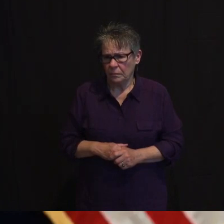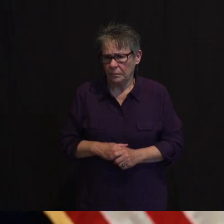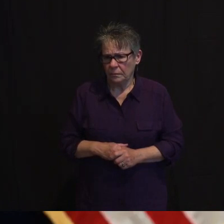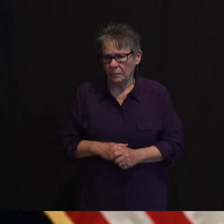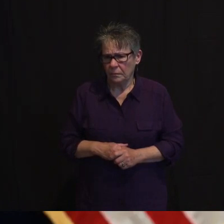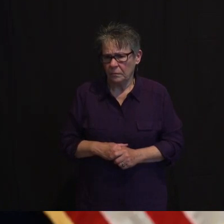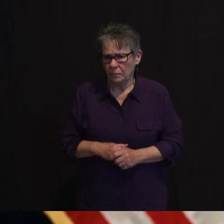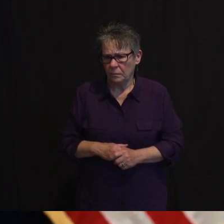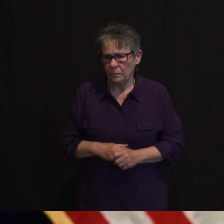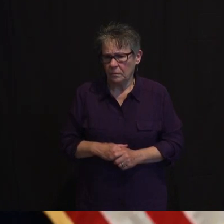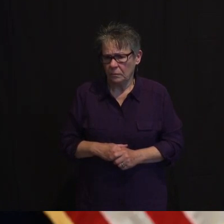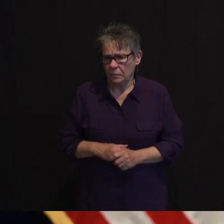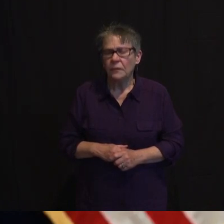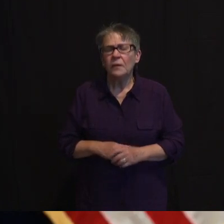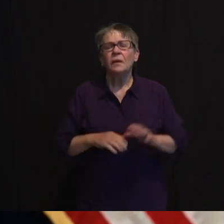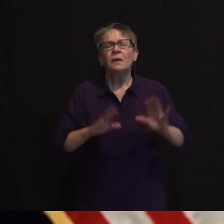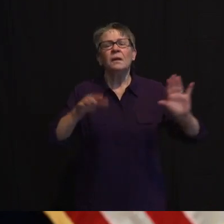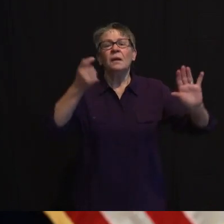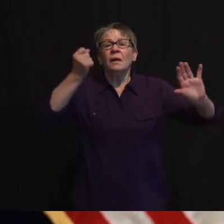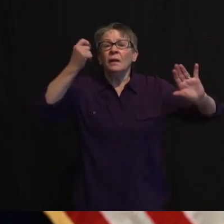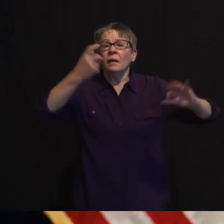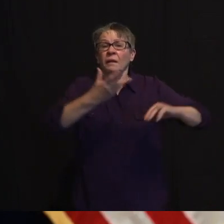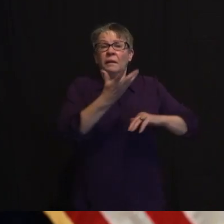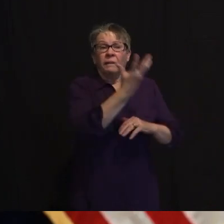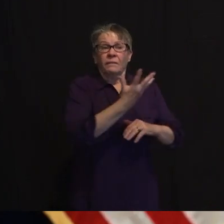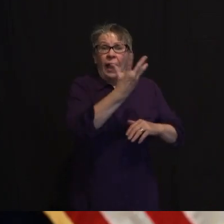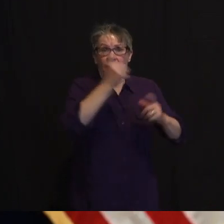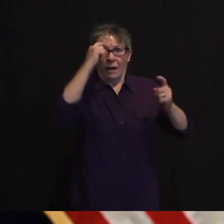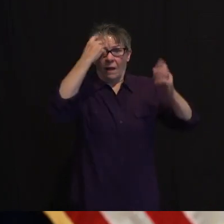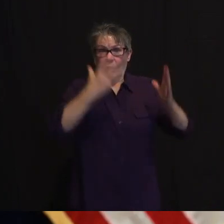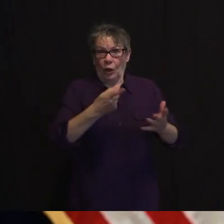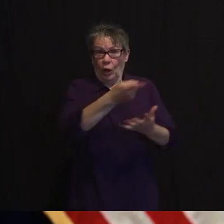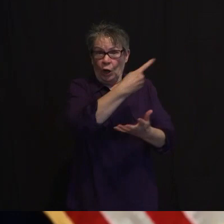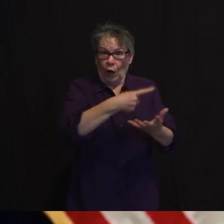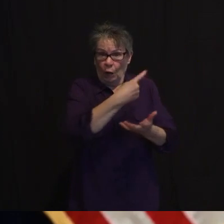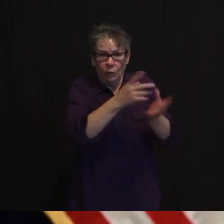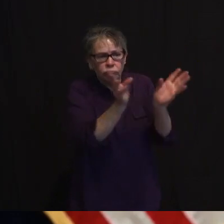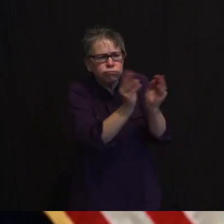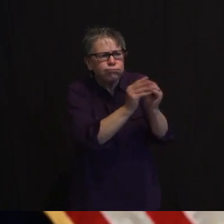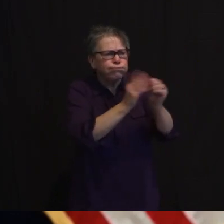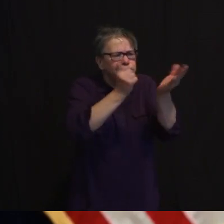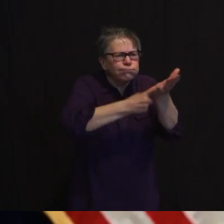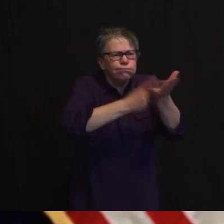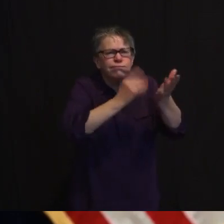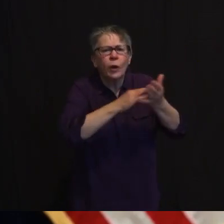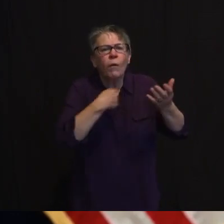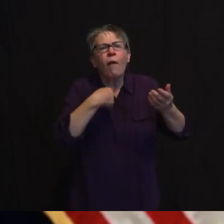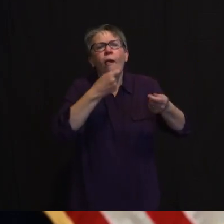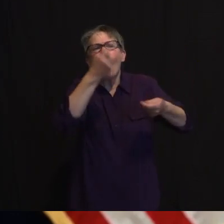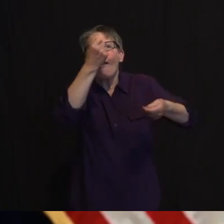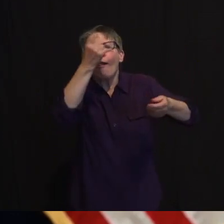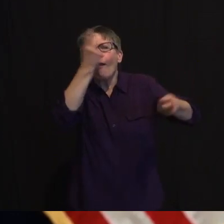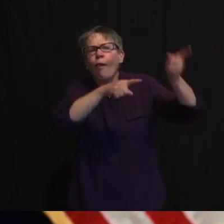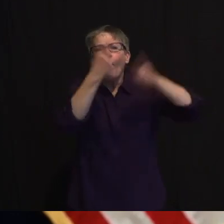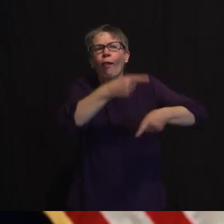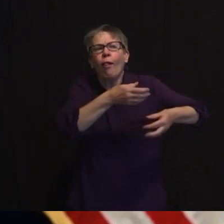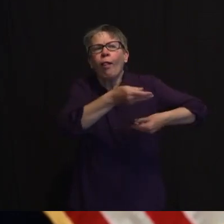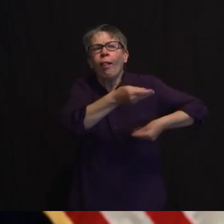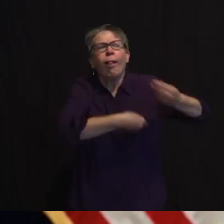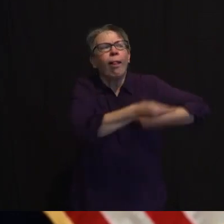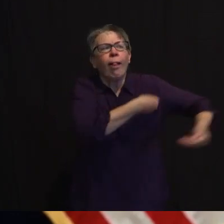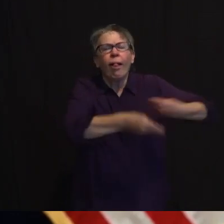try to harmonize as best we can. I don't know that this is public knowledge, but there's no big secret about this. This